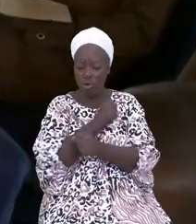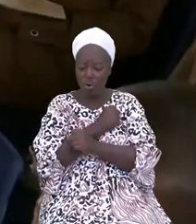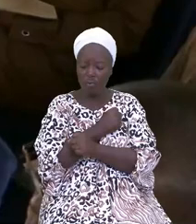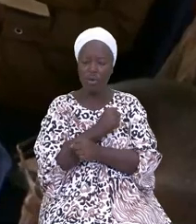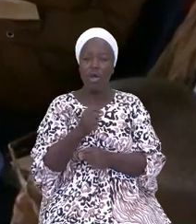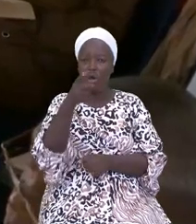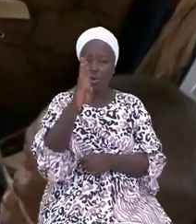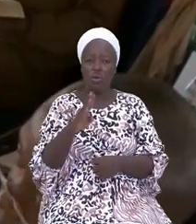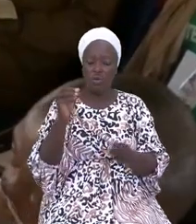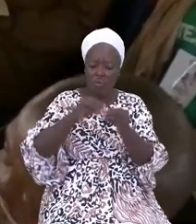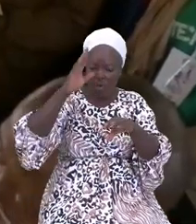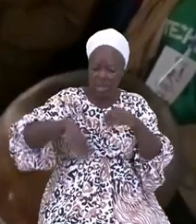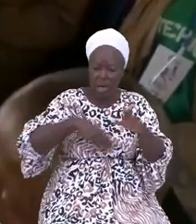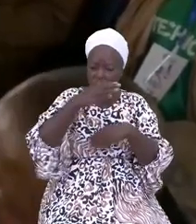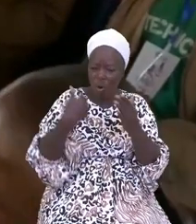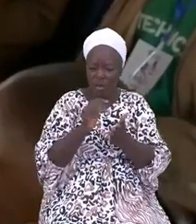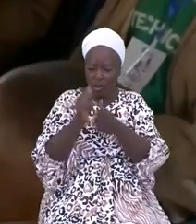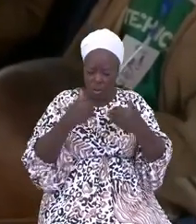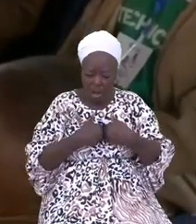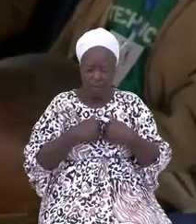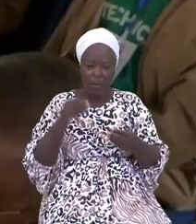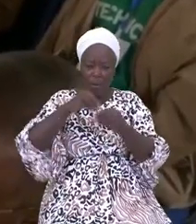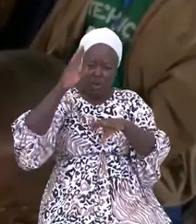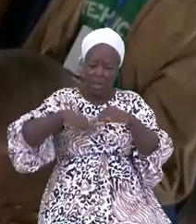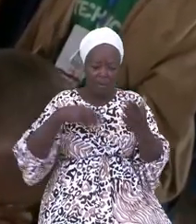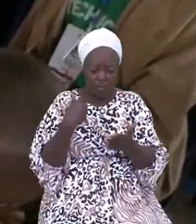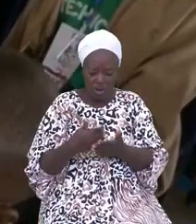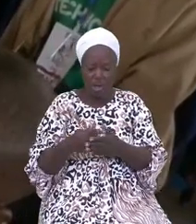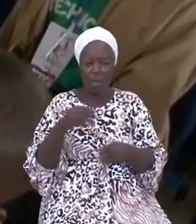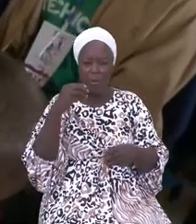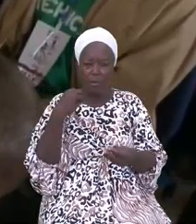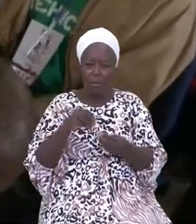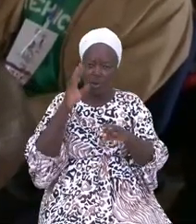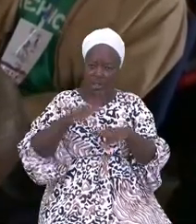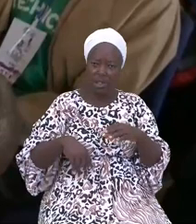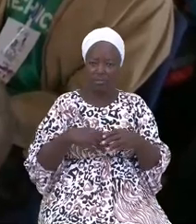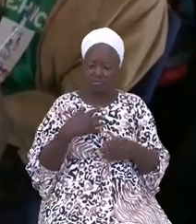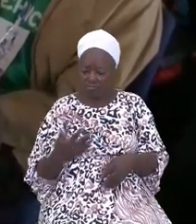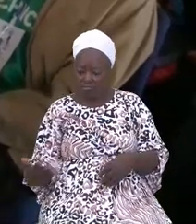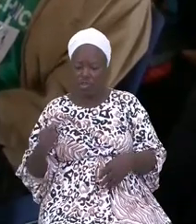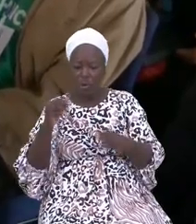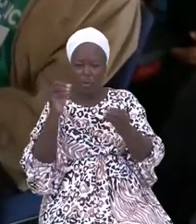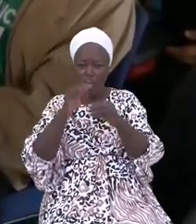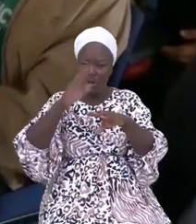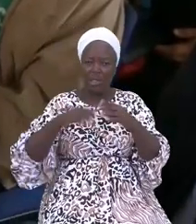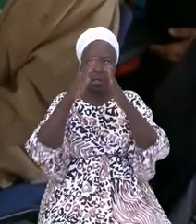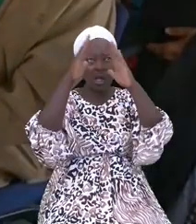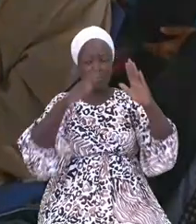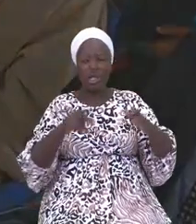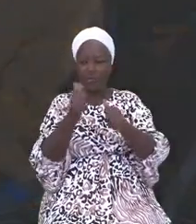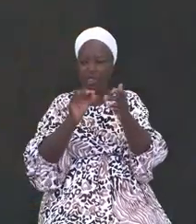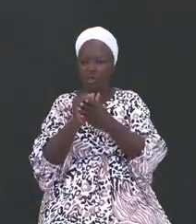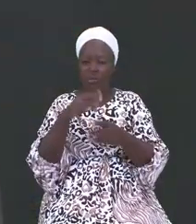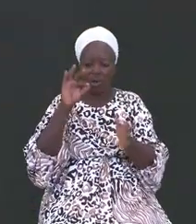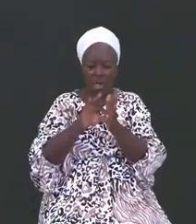property, above land, above money, above everything you count precious here on